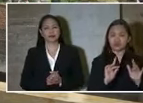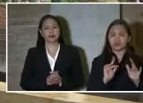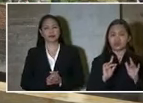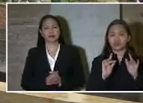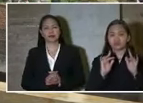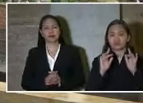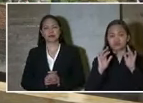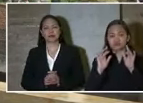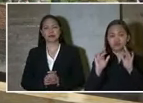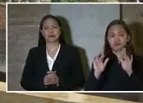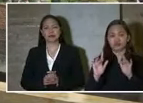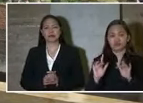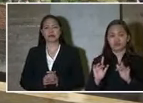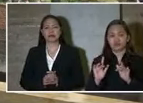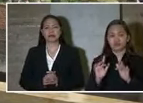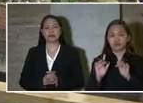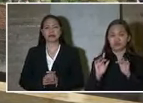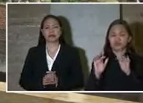sa